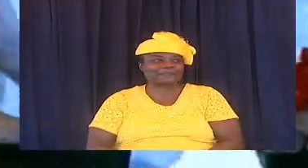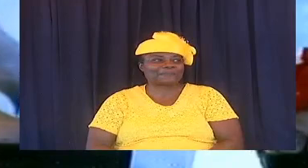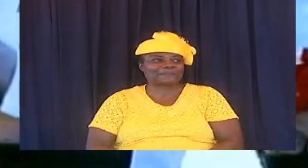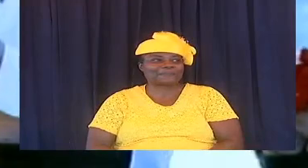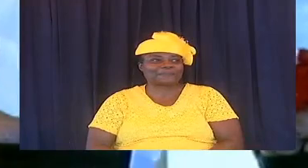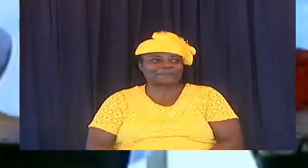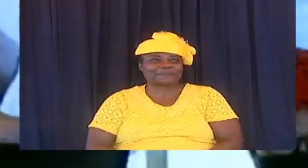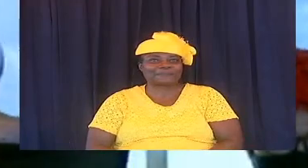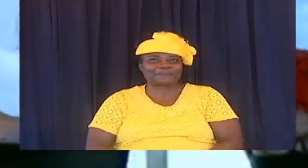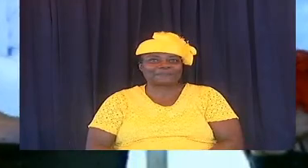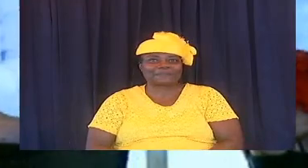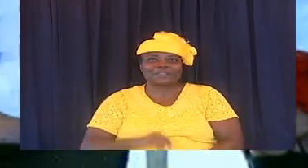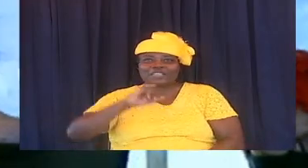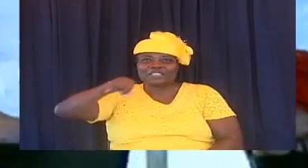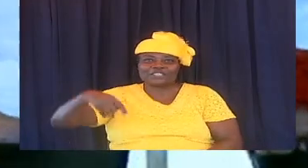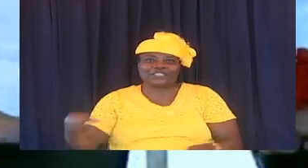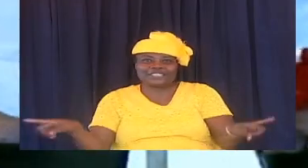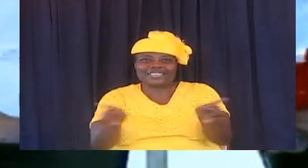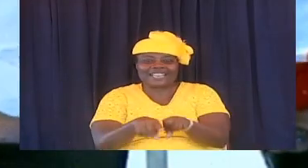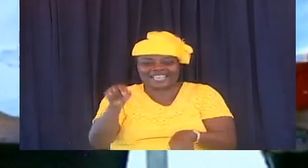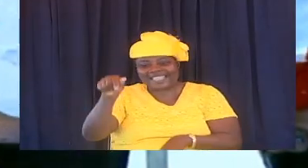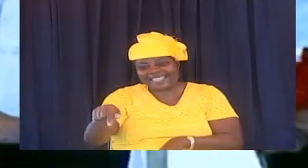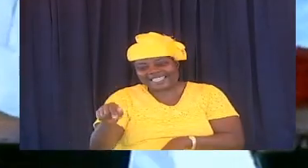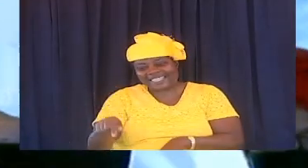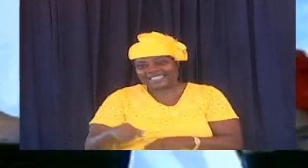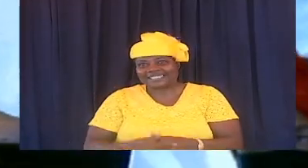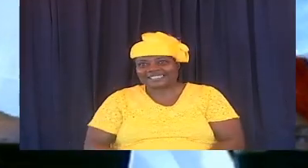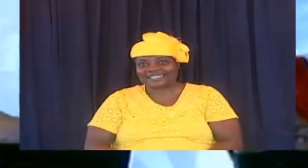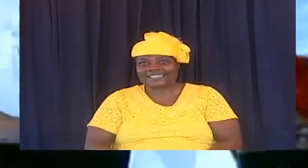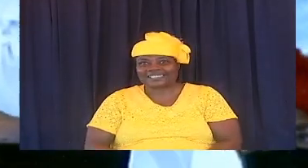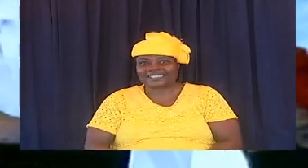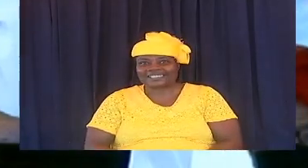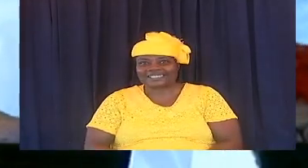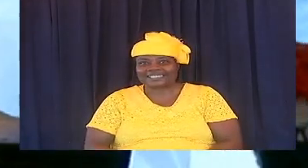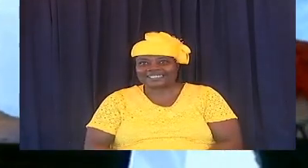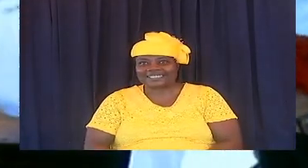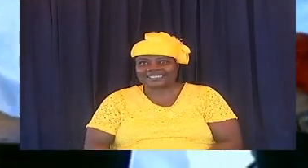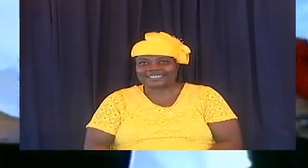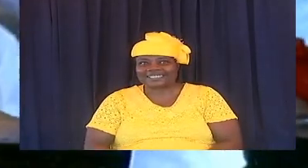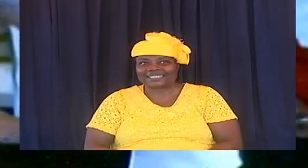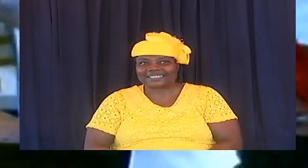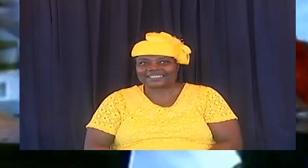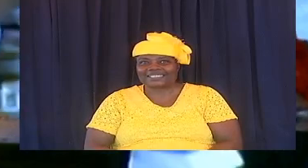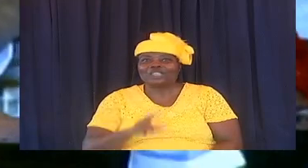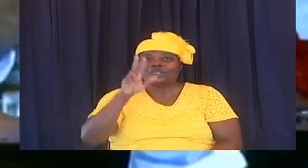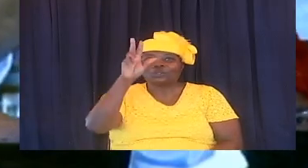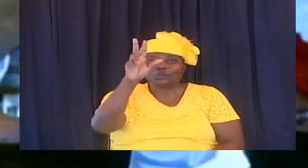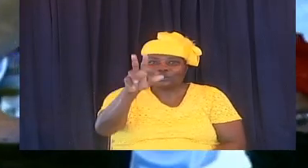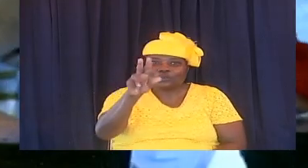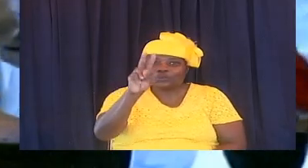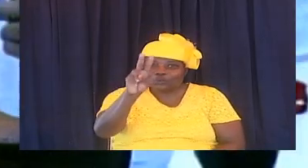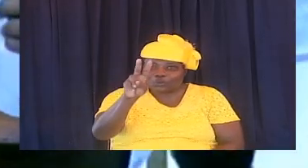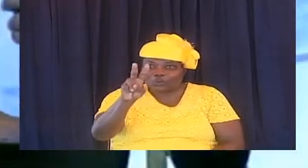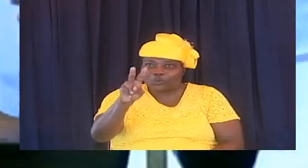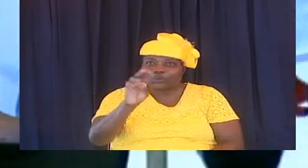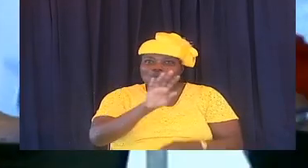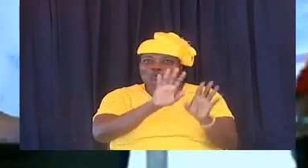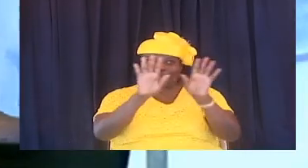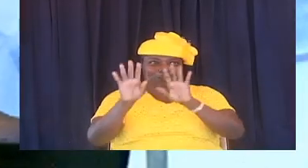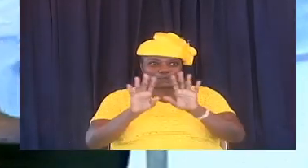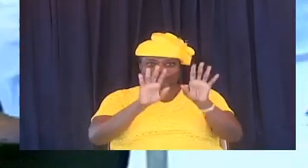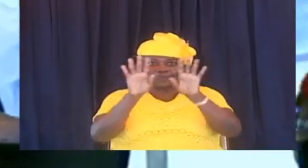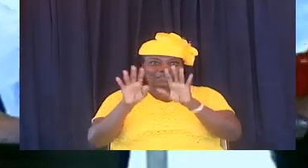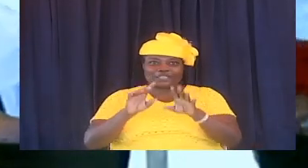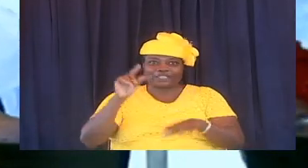It's going to be just like this. So we're going to have Missions Convention over two Sundays. And